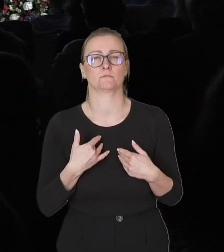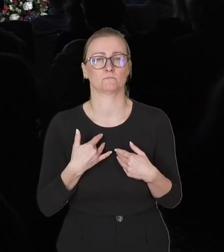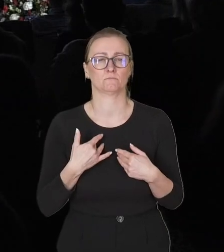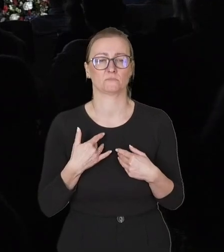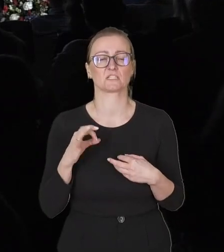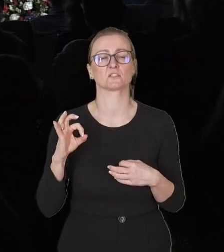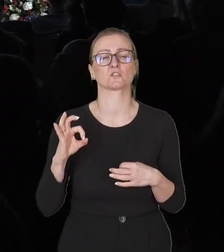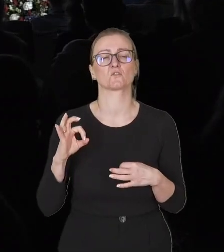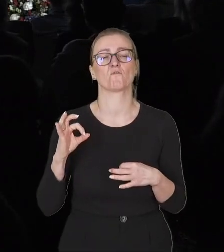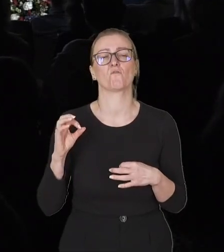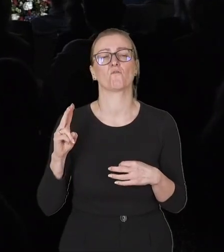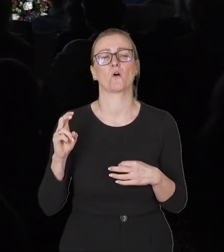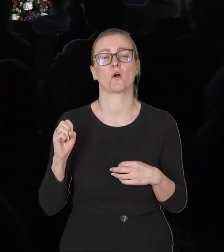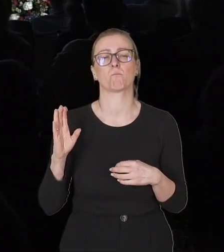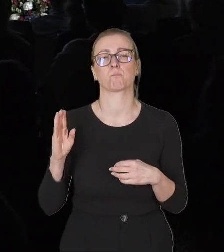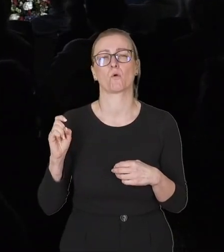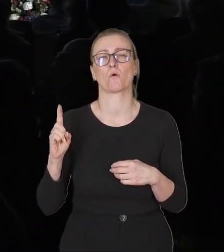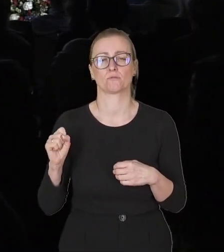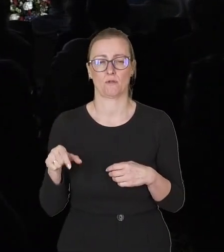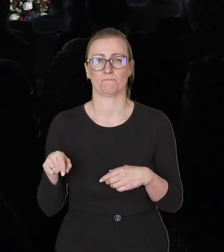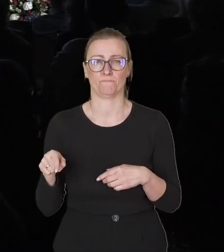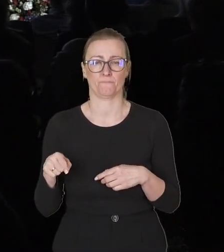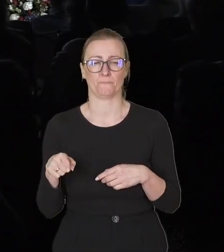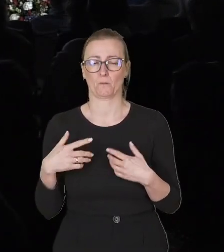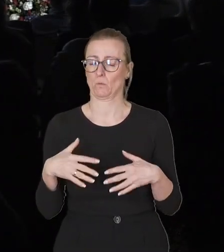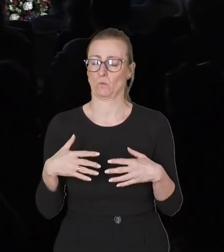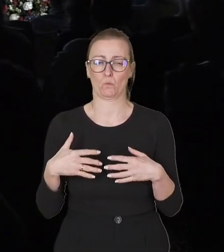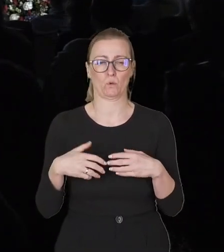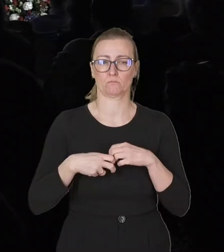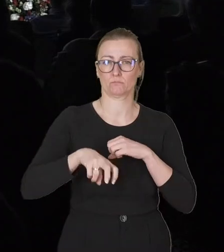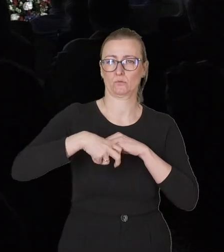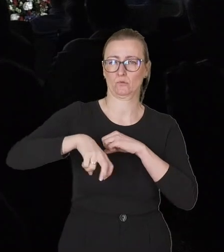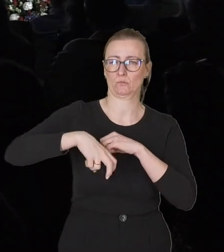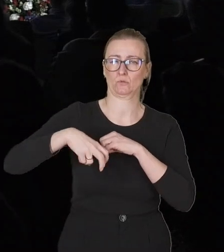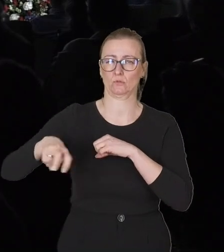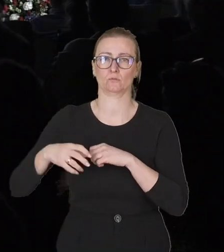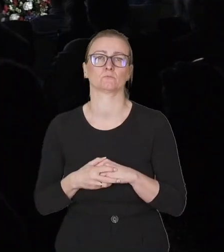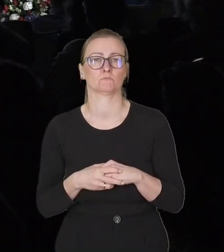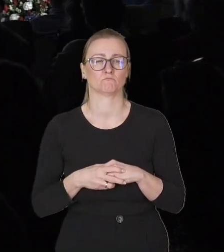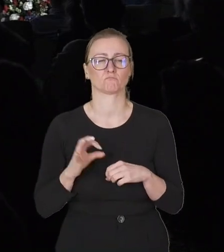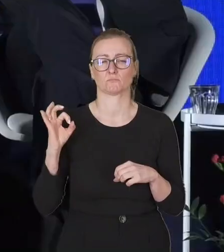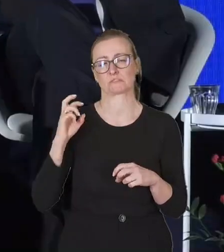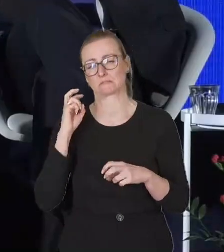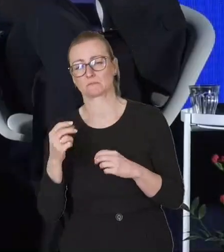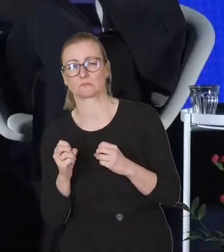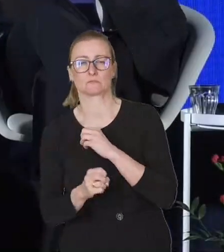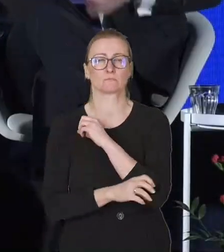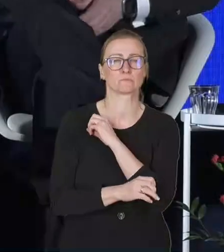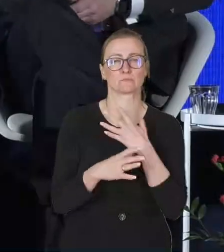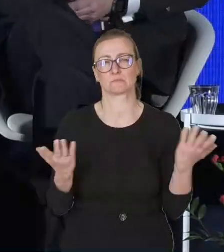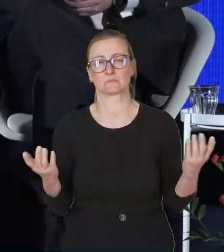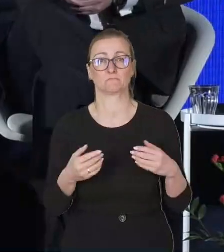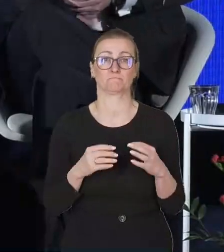mobility is of course a very important aspect, I think, for the European Union, and trying to stimulate